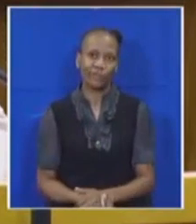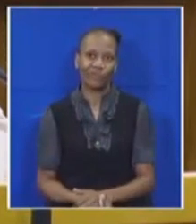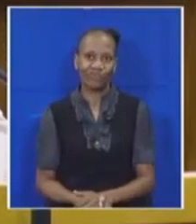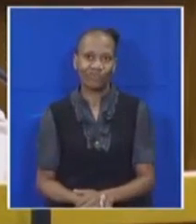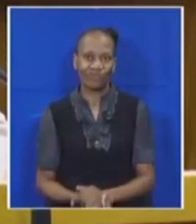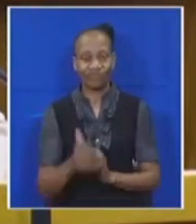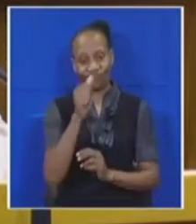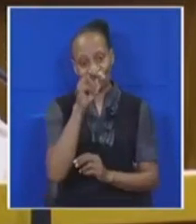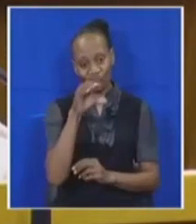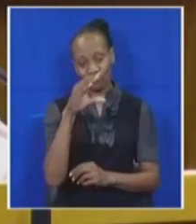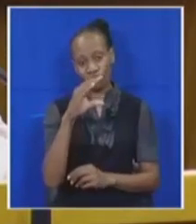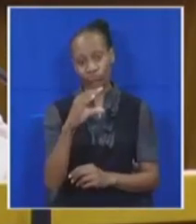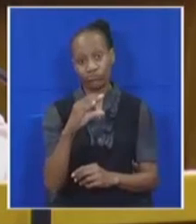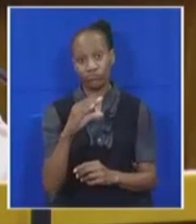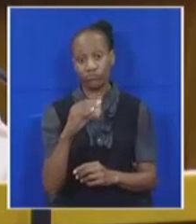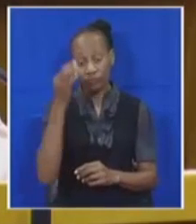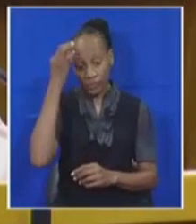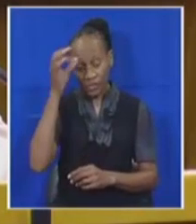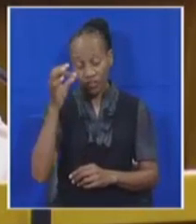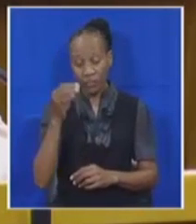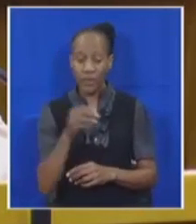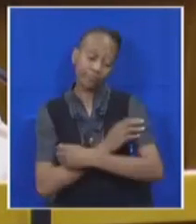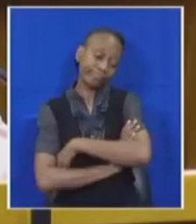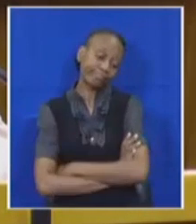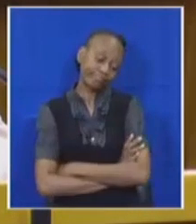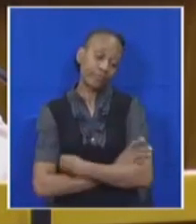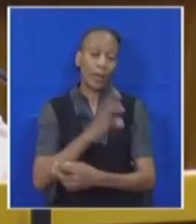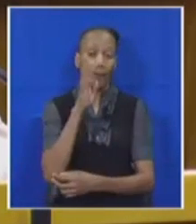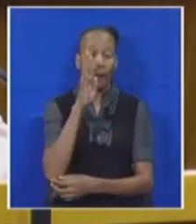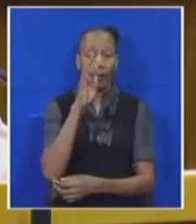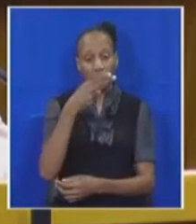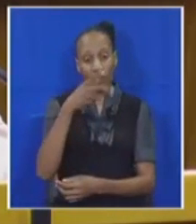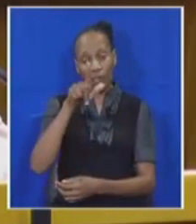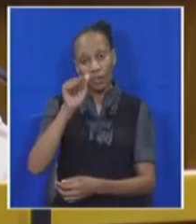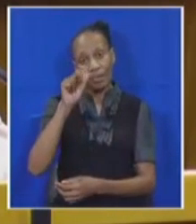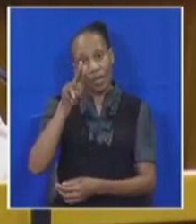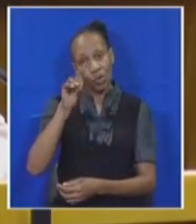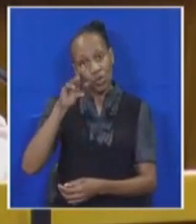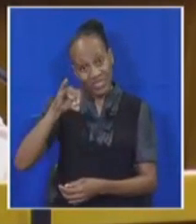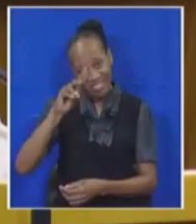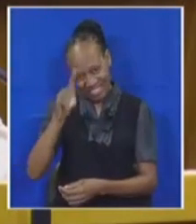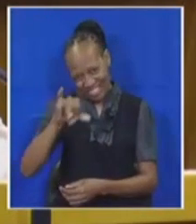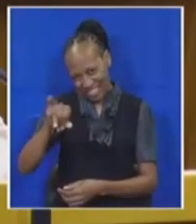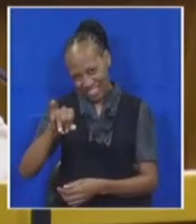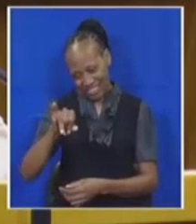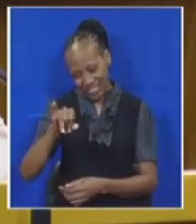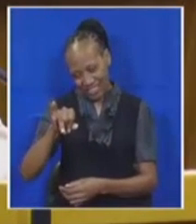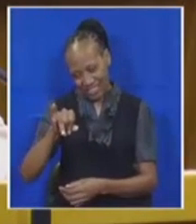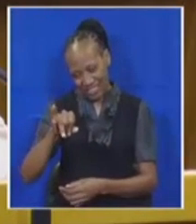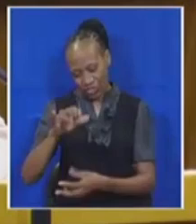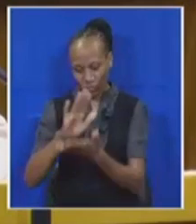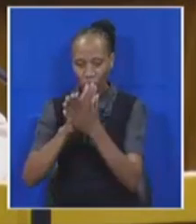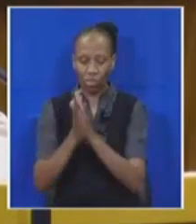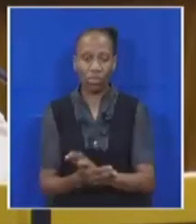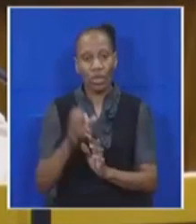The ANC government stood by while Hlaudi Motsoeneng and his enforcers looted the SABC and exacted a reign of